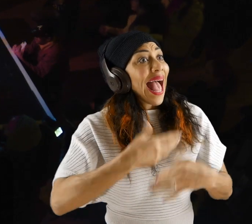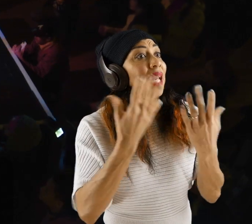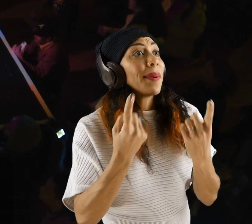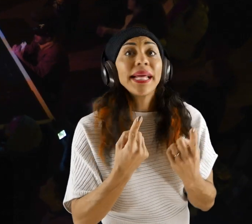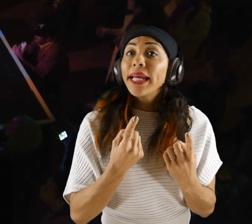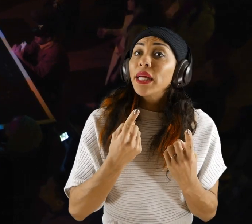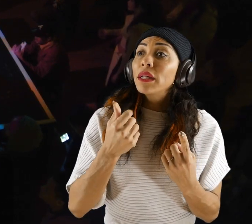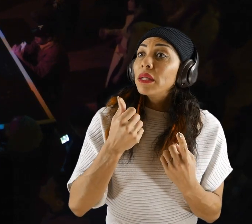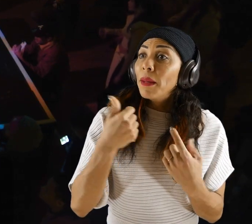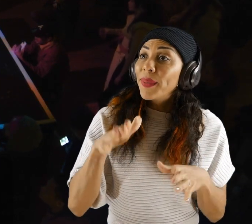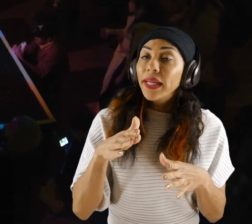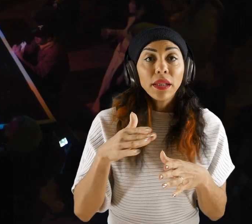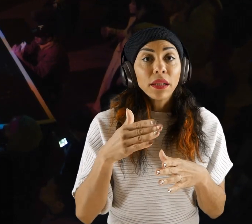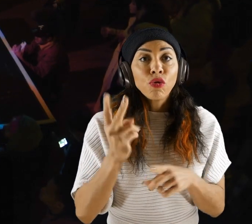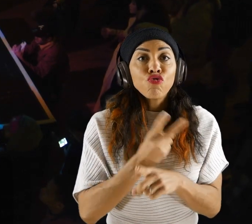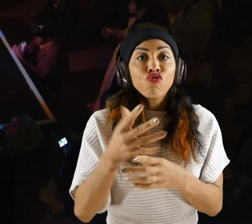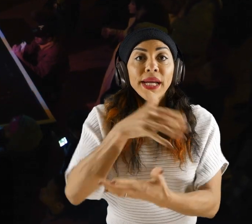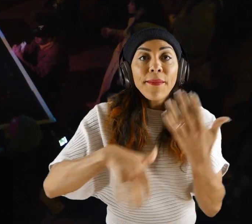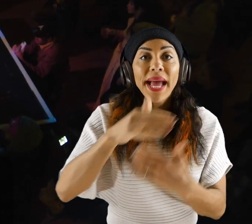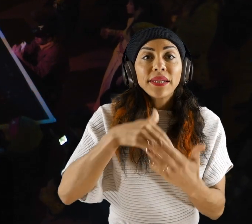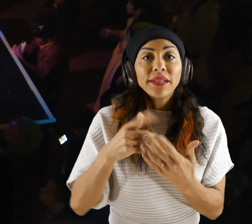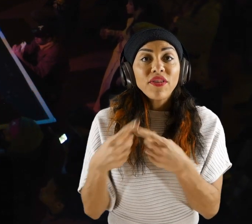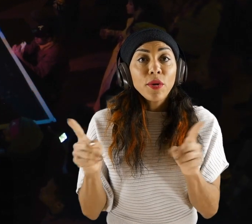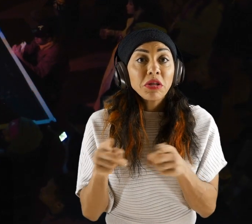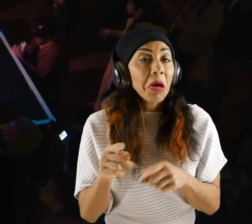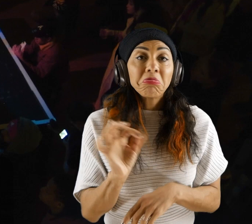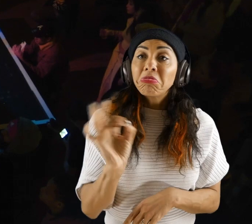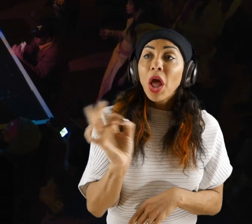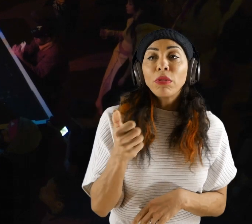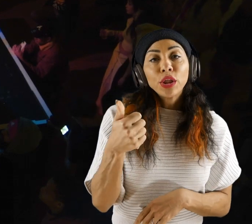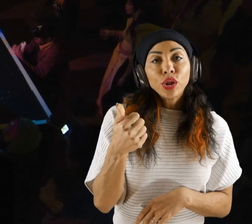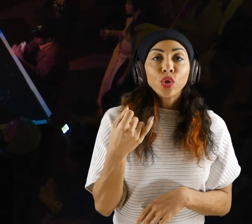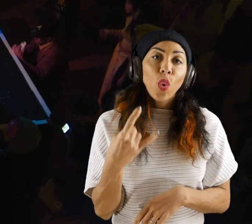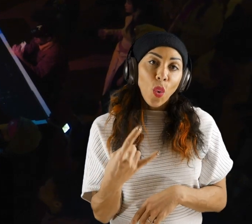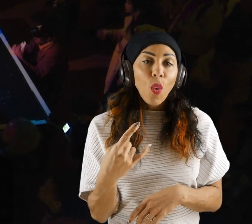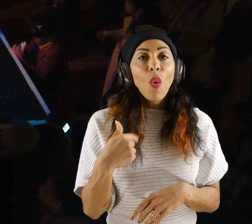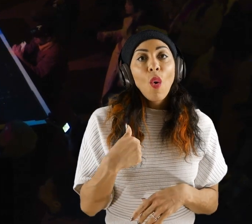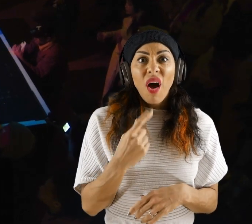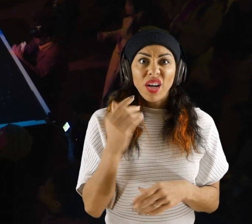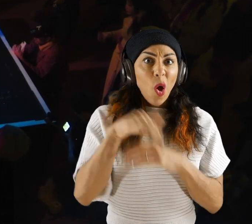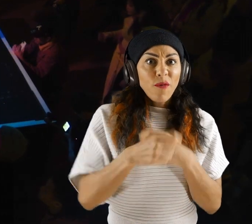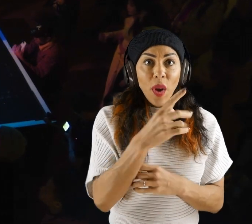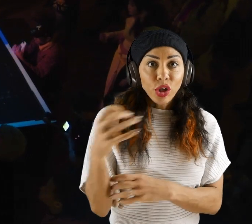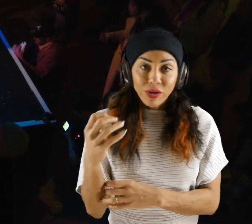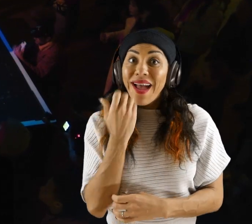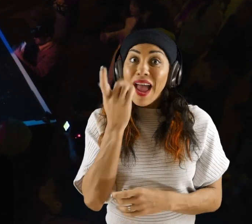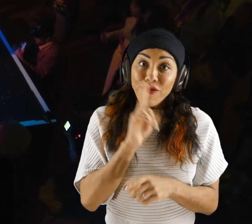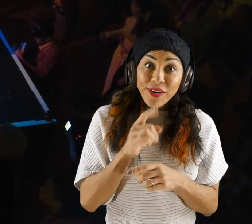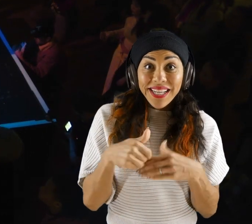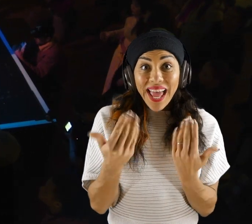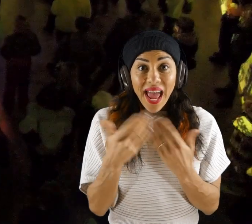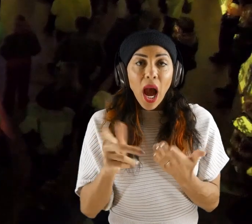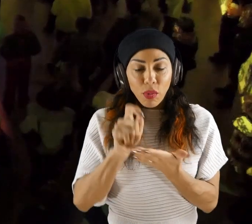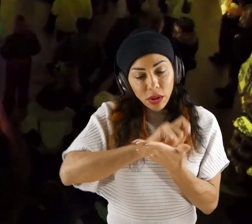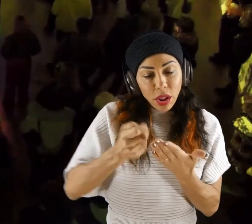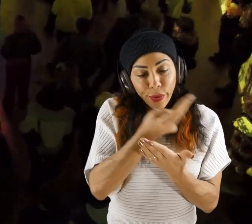cool. There was like over 100 of them. So gradually, every day I was drawing a new cover for someone. So this little kind of video of all of them is